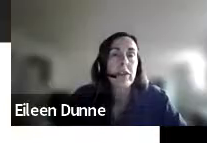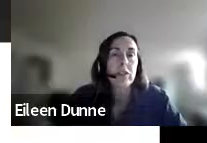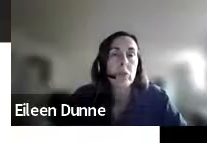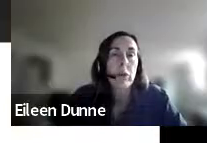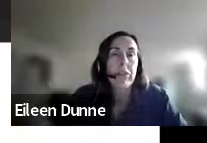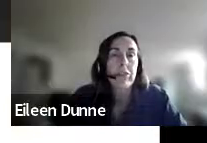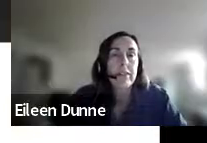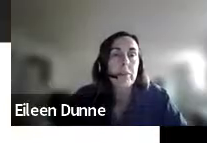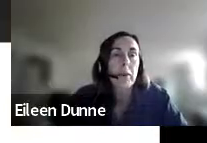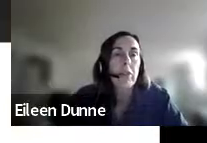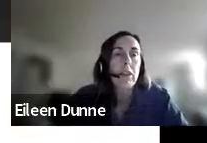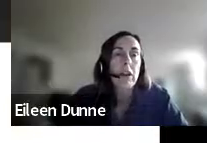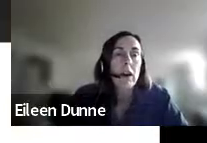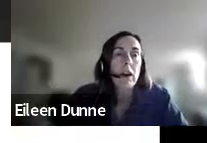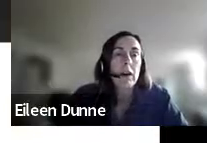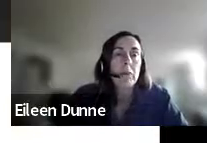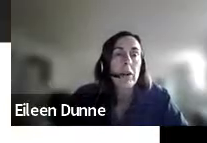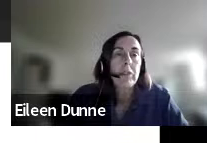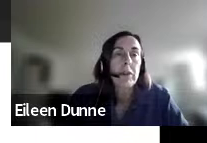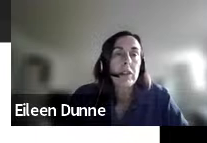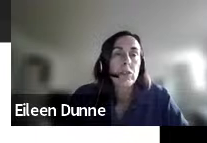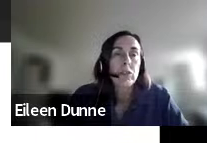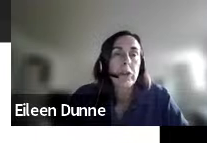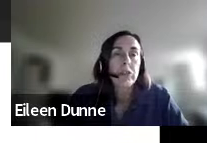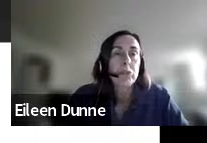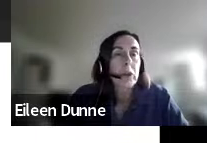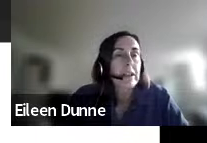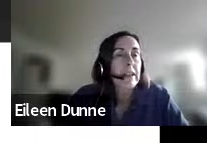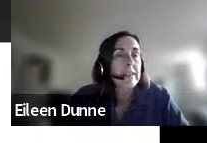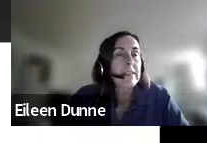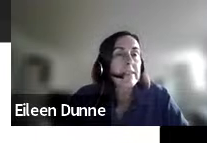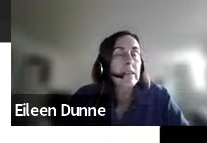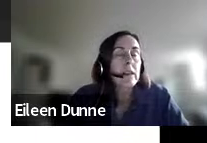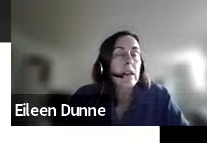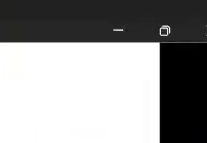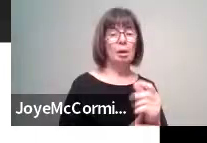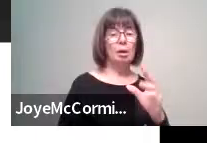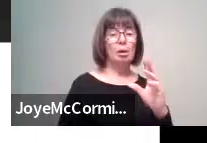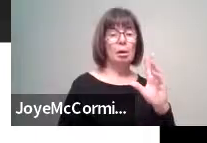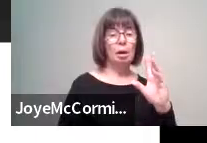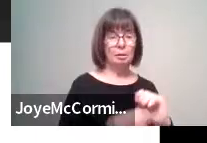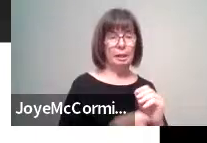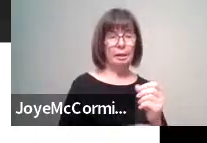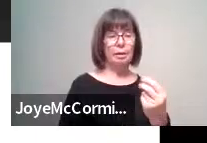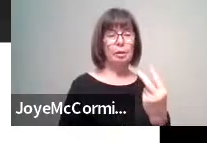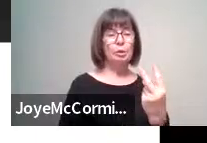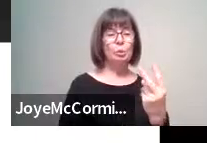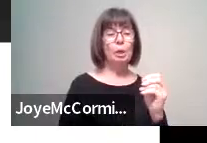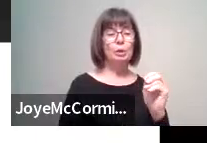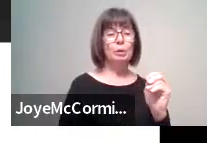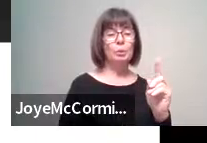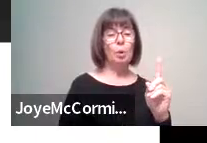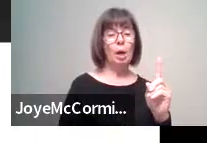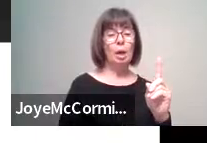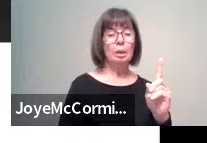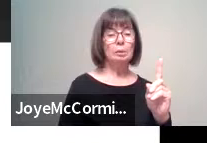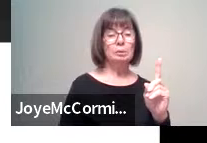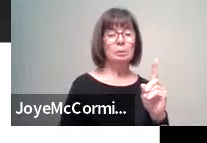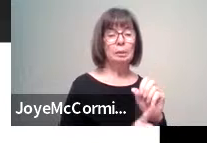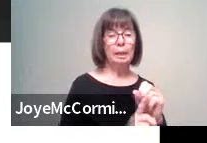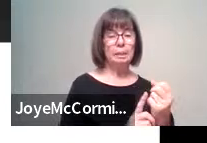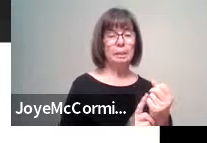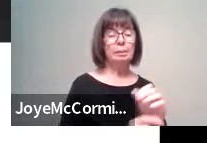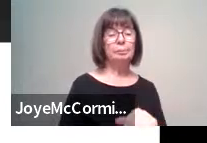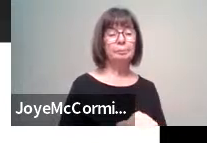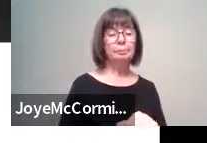of the 12th of this month. There have been 201 cases. As reported in